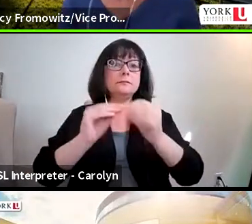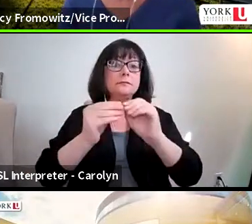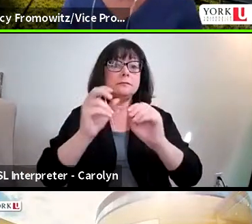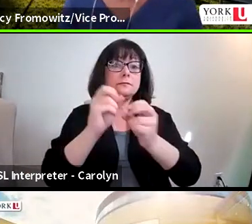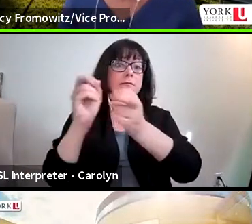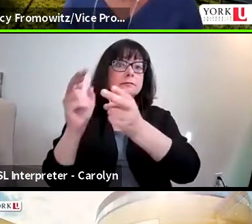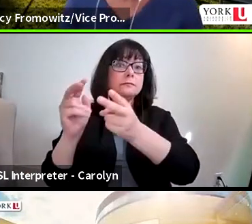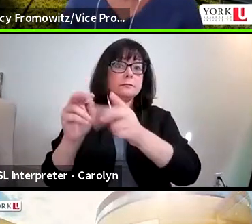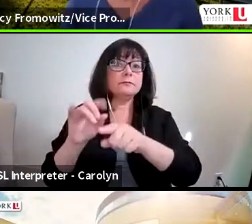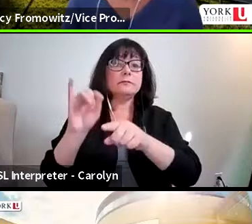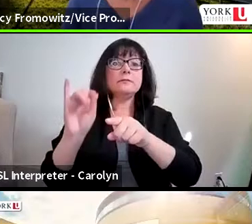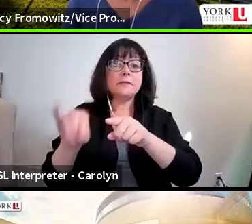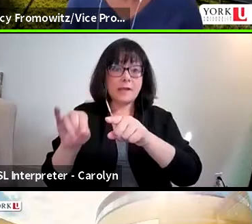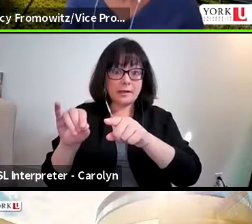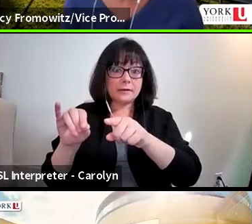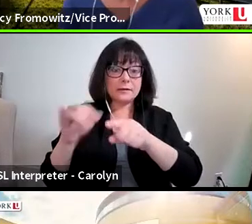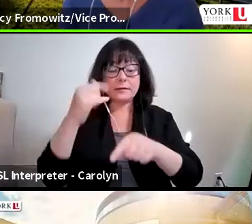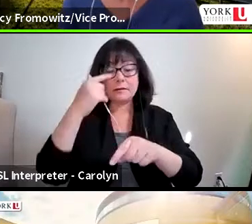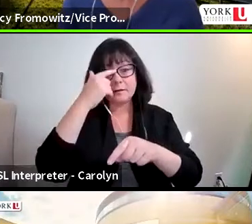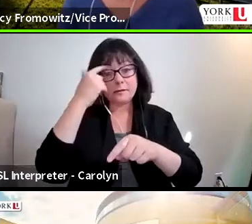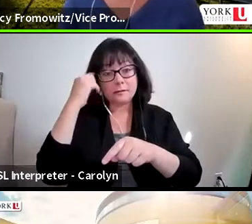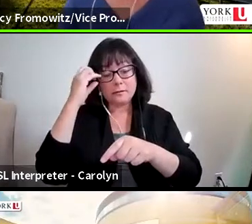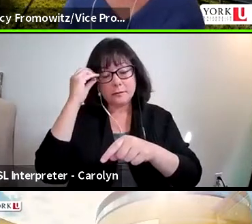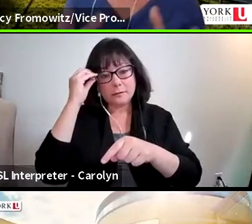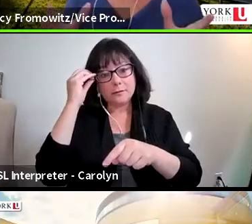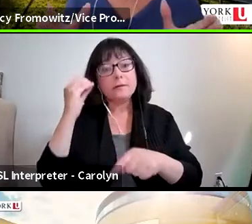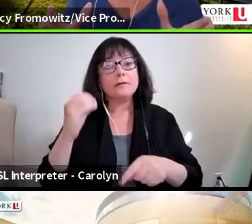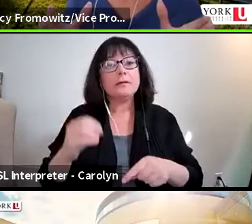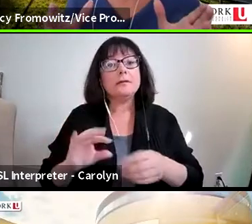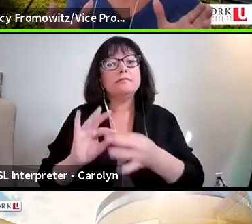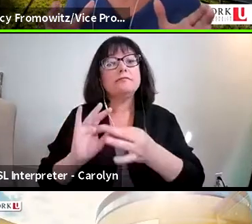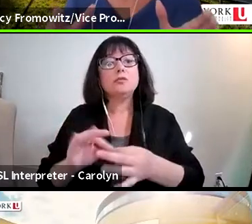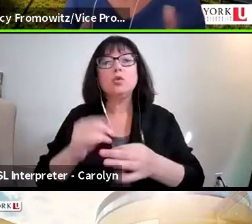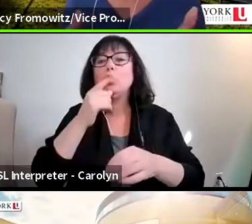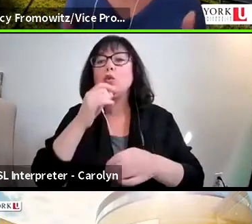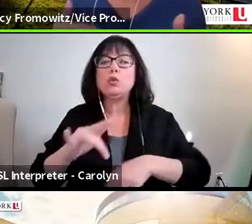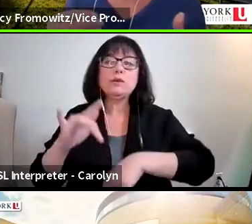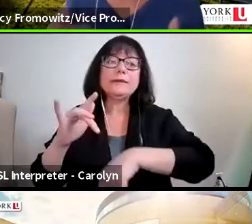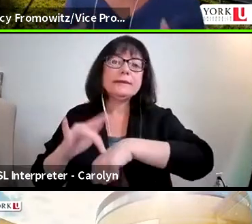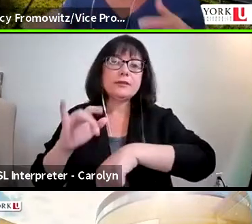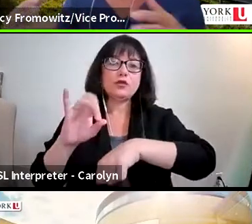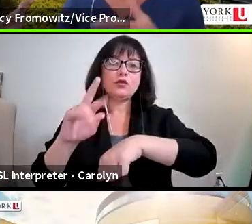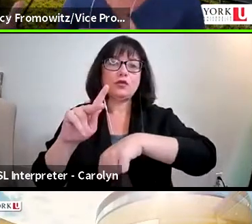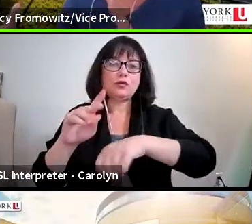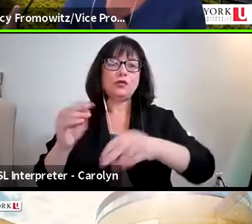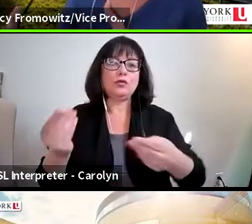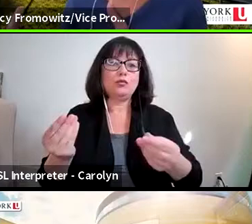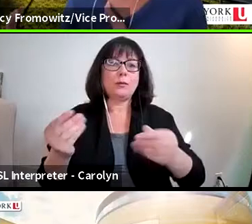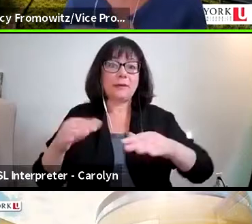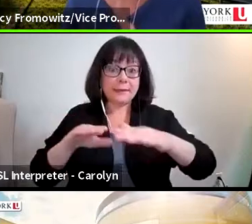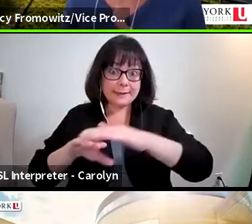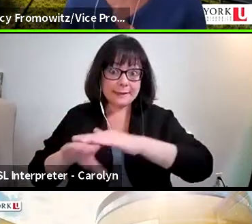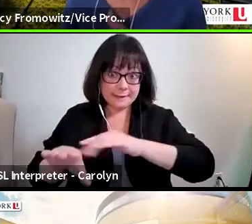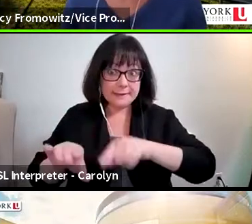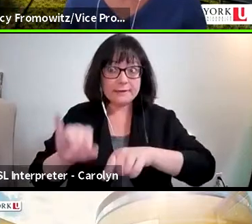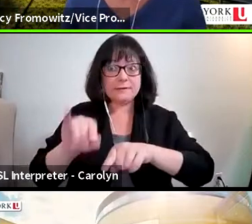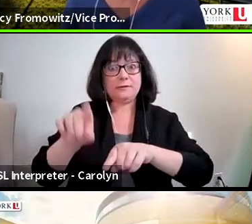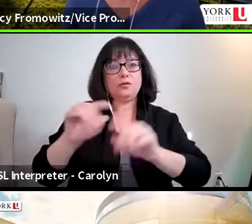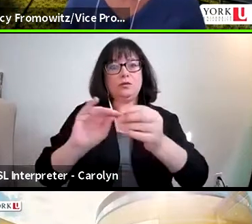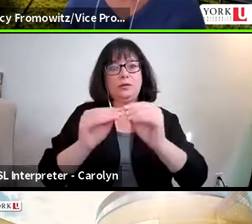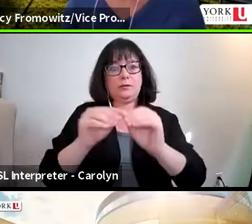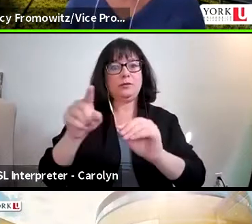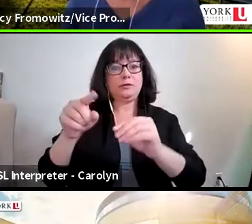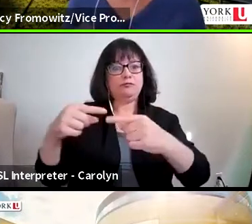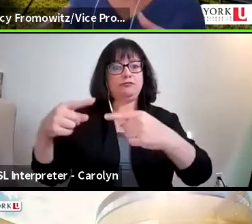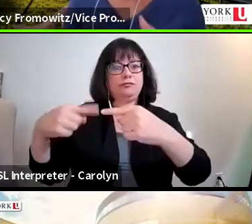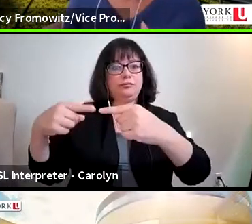they understood that they had contracted COVID. So a student has a variety of